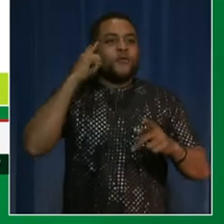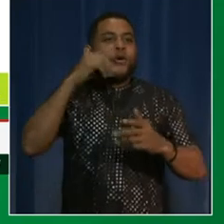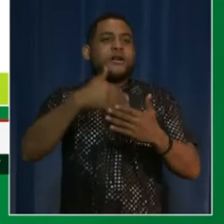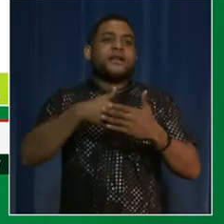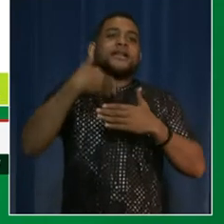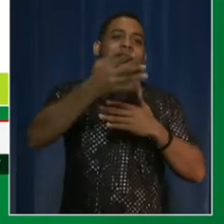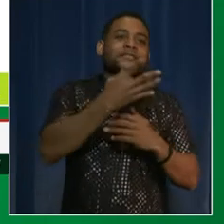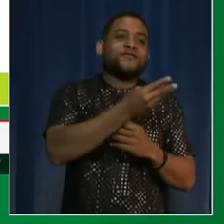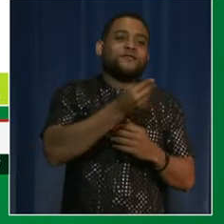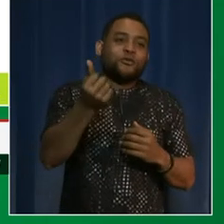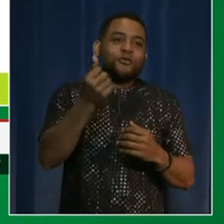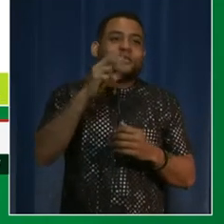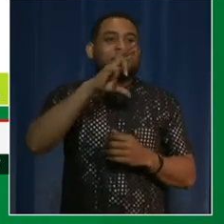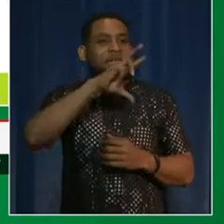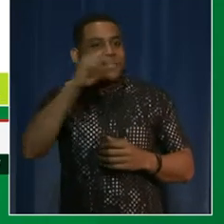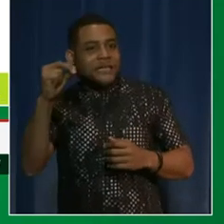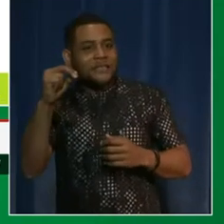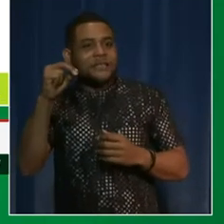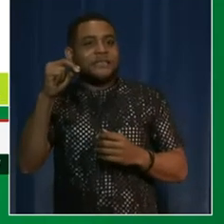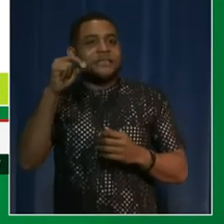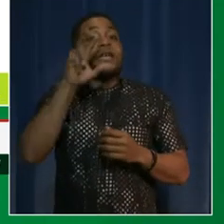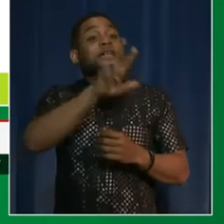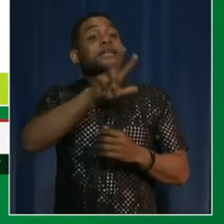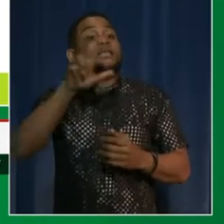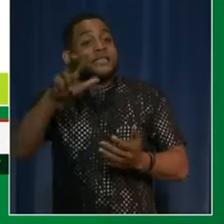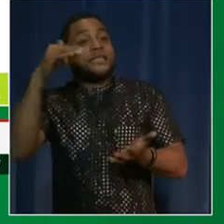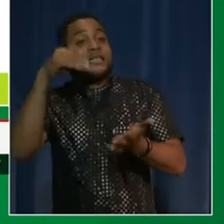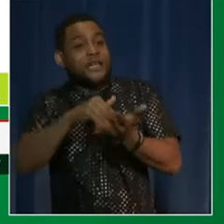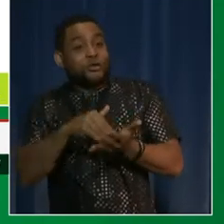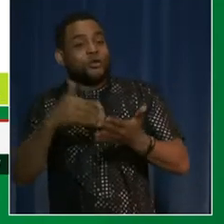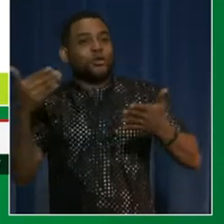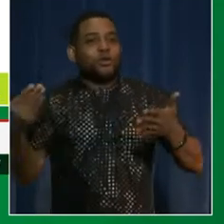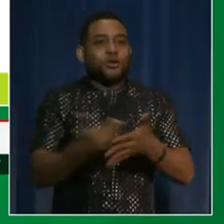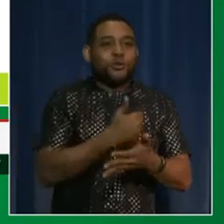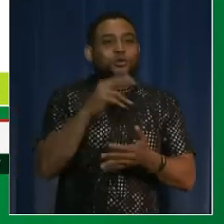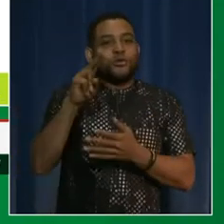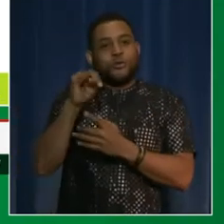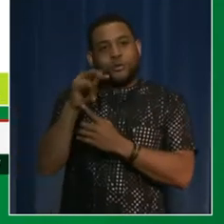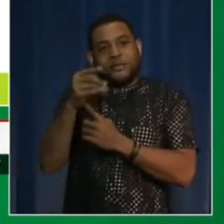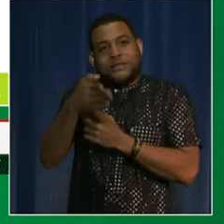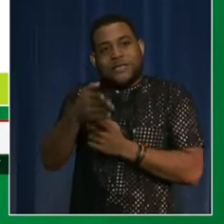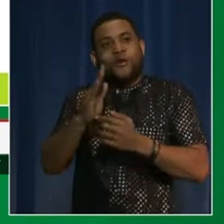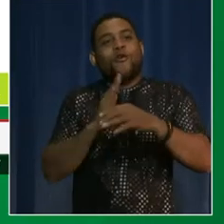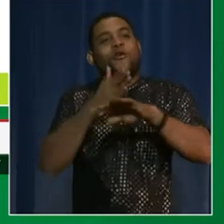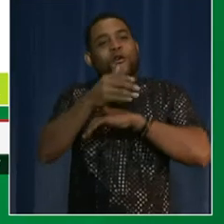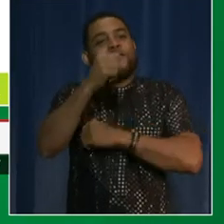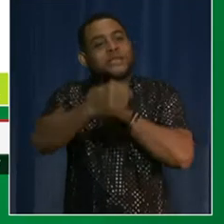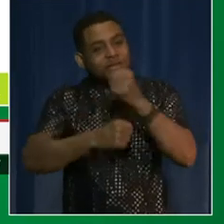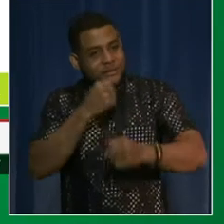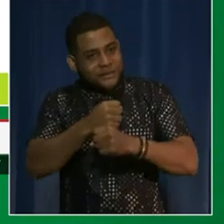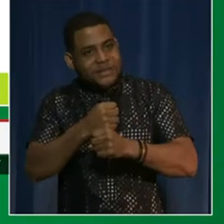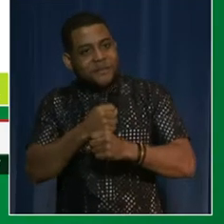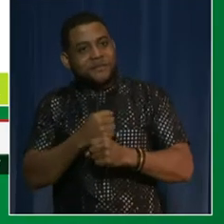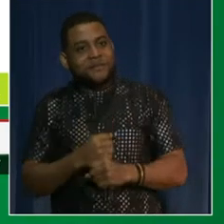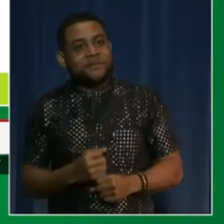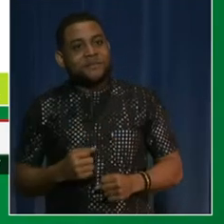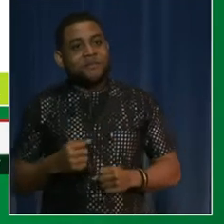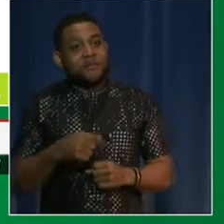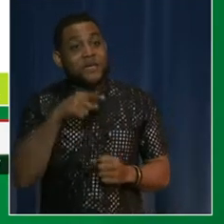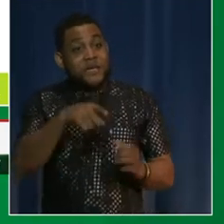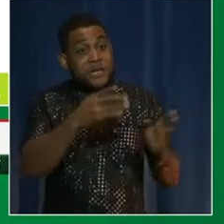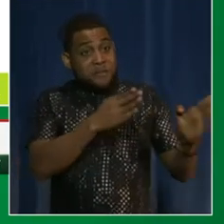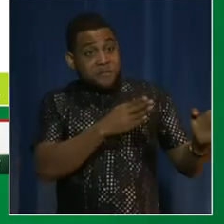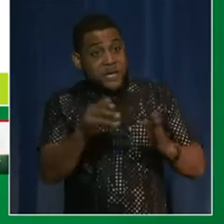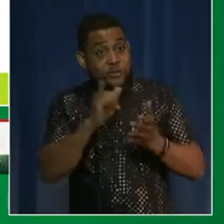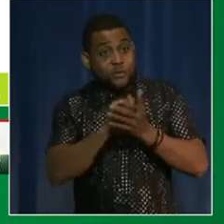over 33,000 new housing units. This is really provided by the comprehensive plan that was passed just last